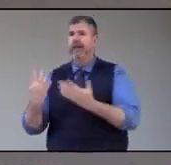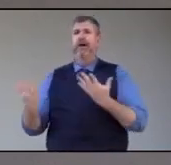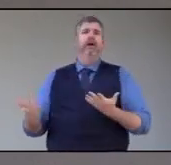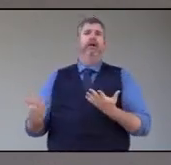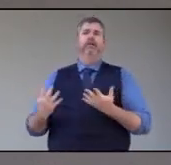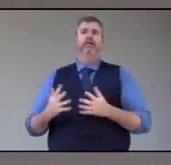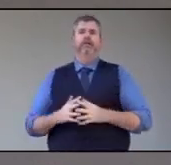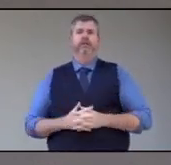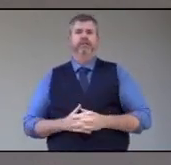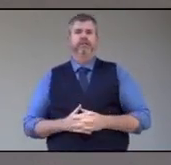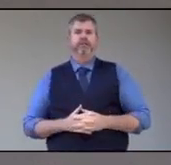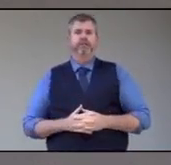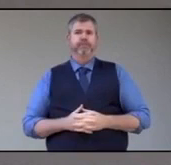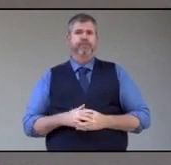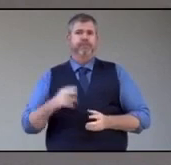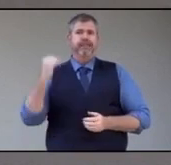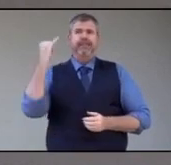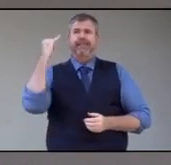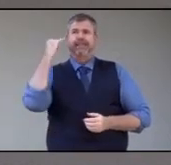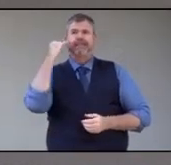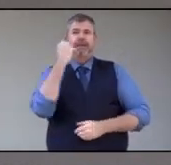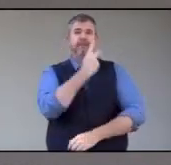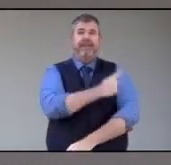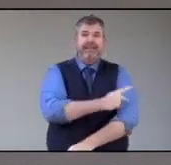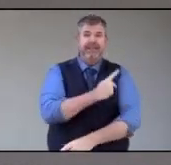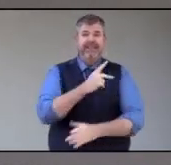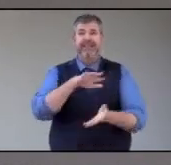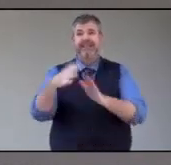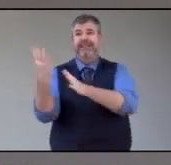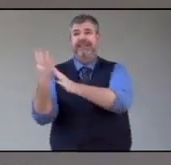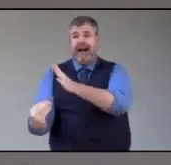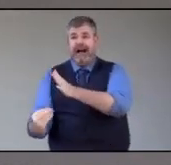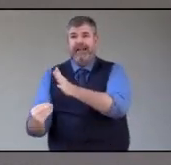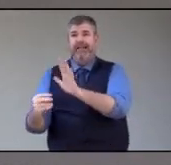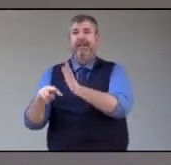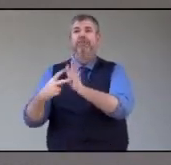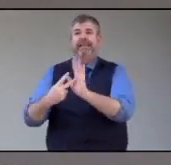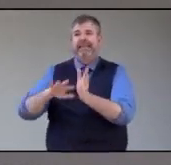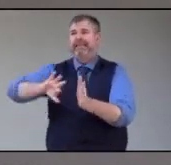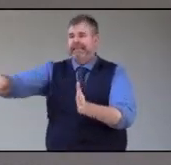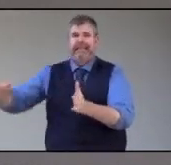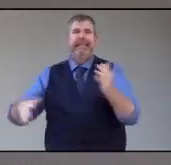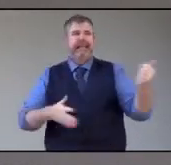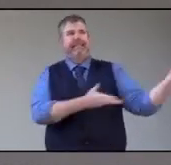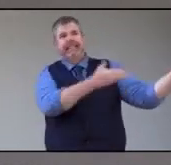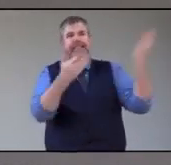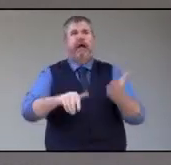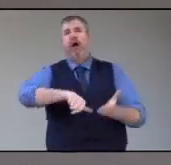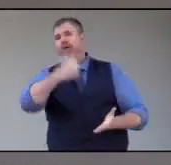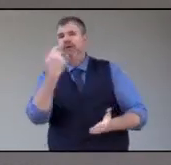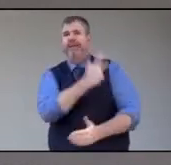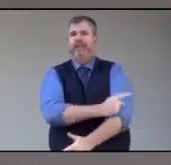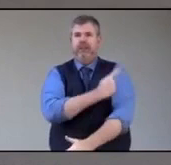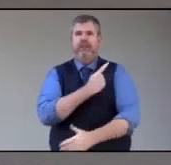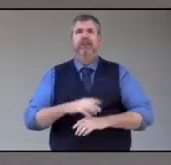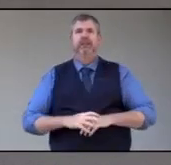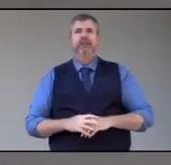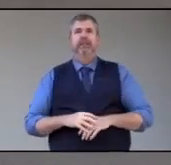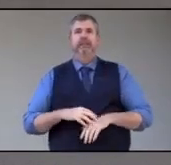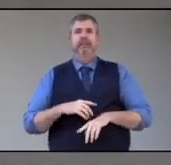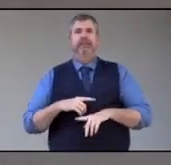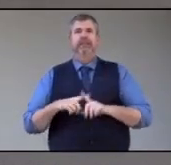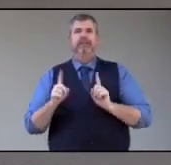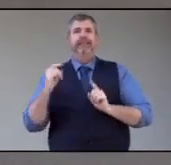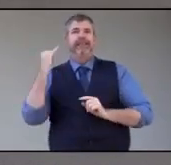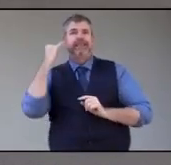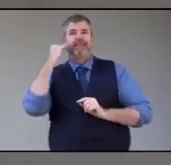has died. This means that if you are coming to the emergency department for an acute non-COVID related emergency, you may